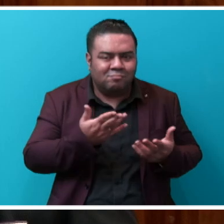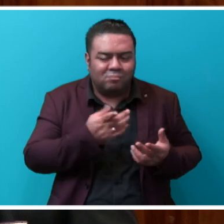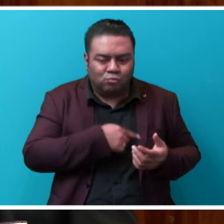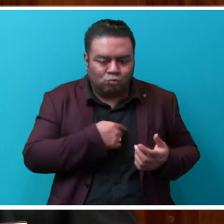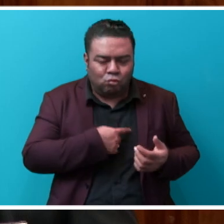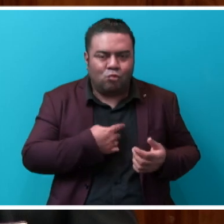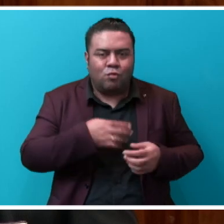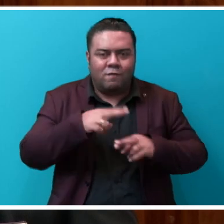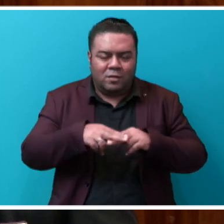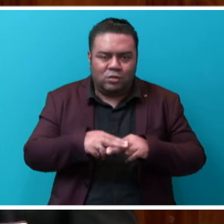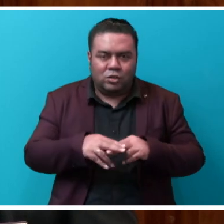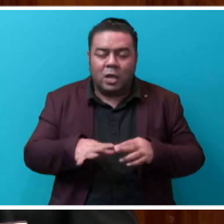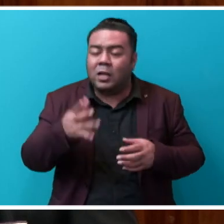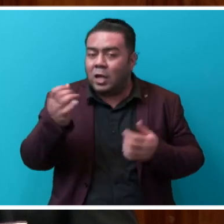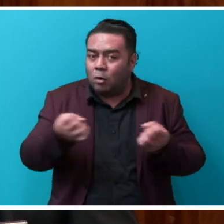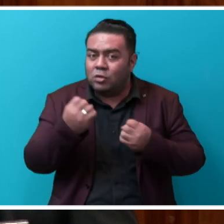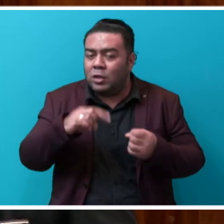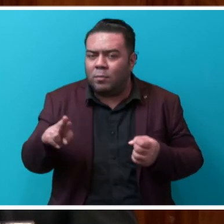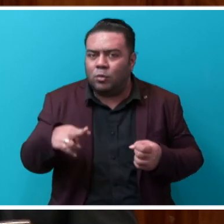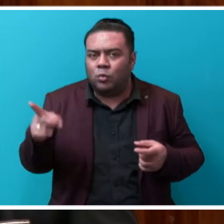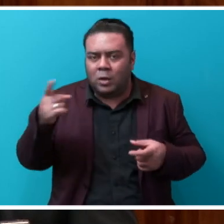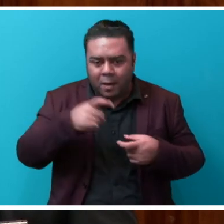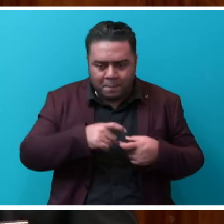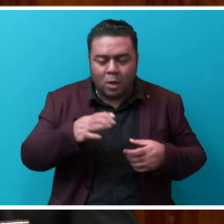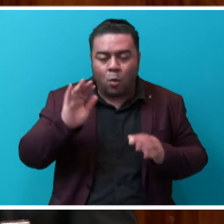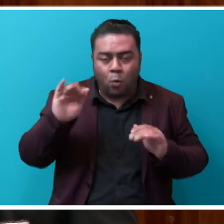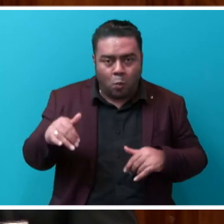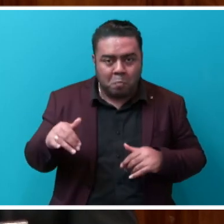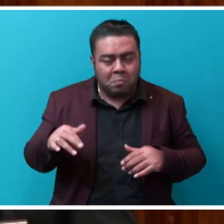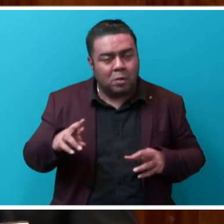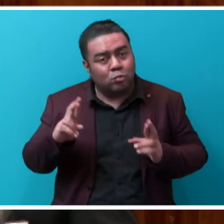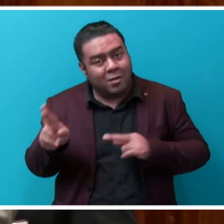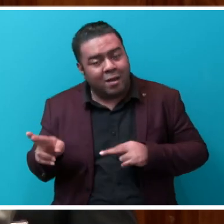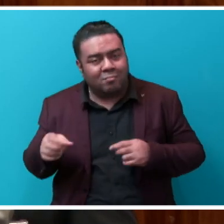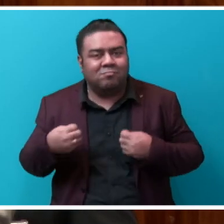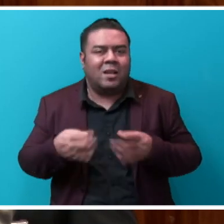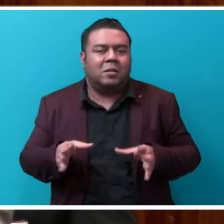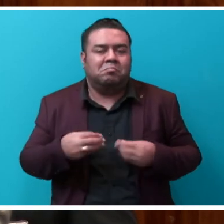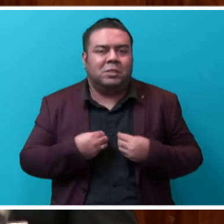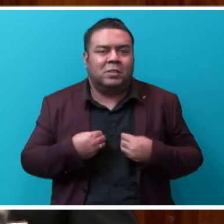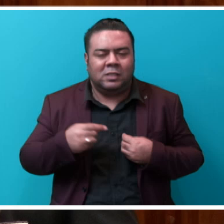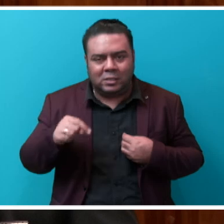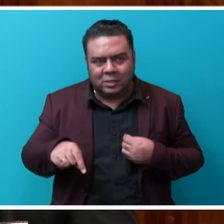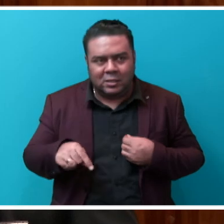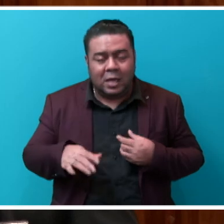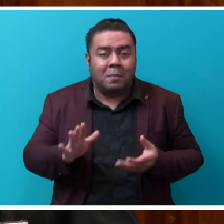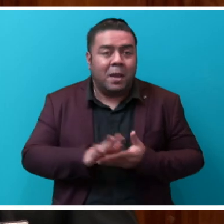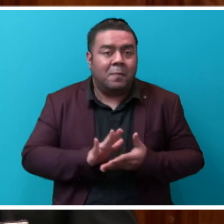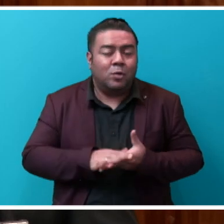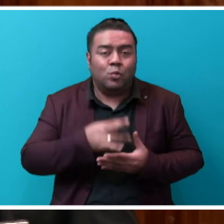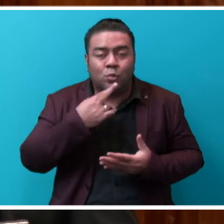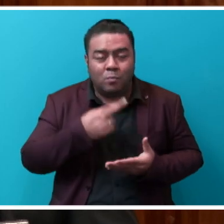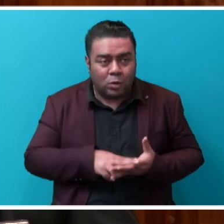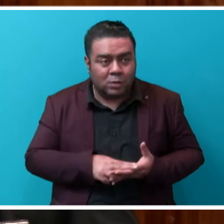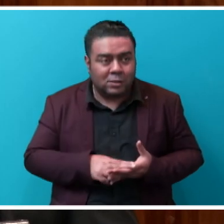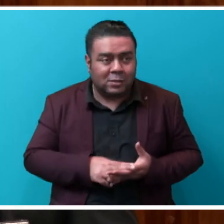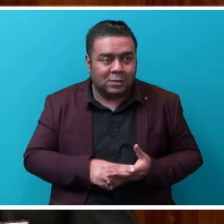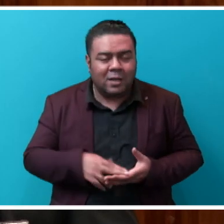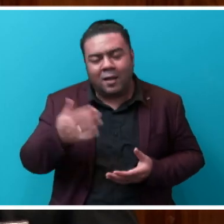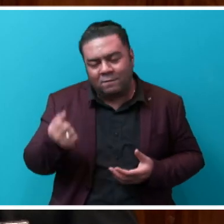return home, retire, and even start businesses here. I'm pleased to report, Honorable Speaker, that there are